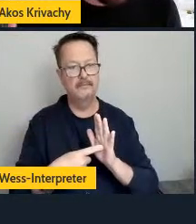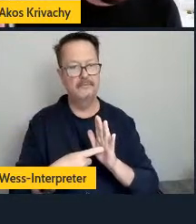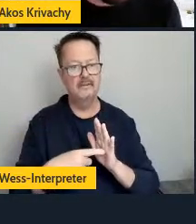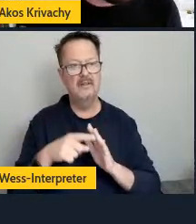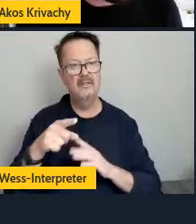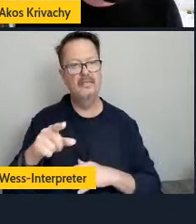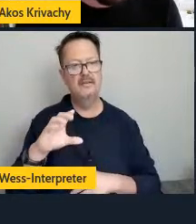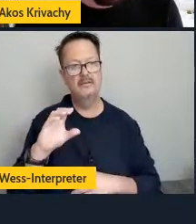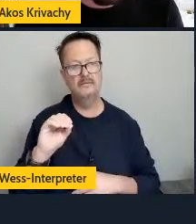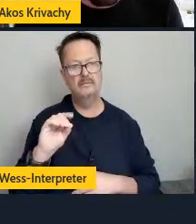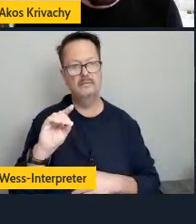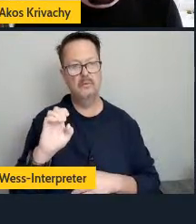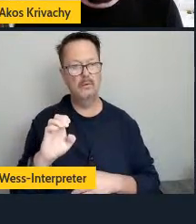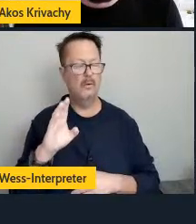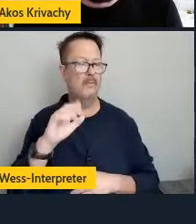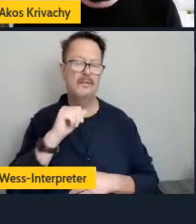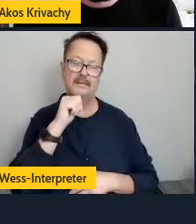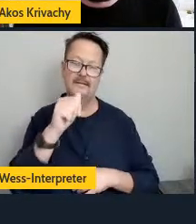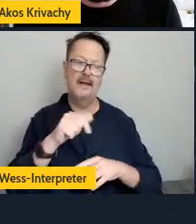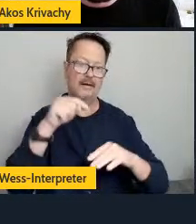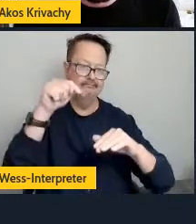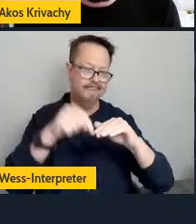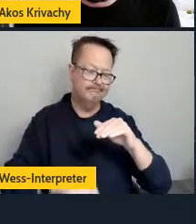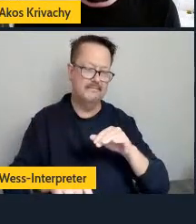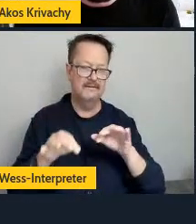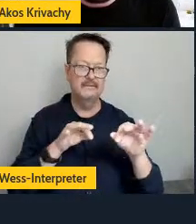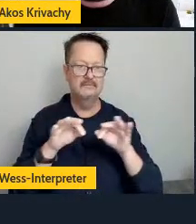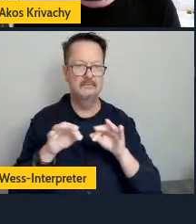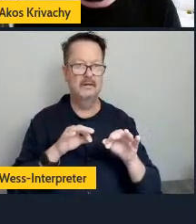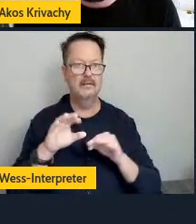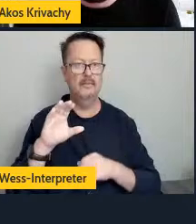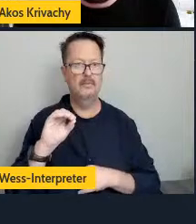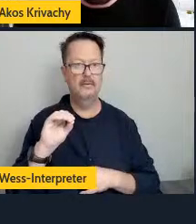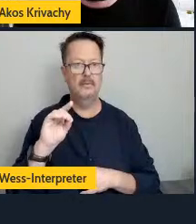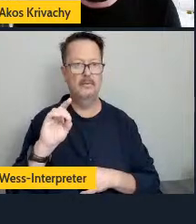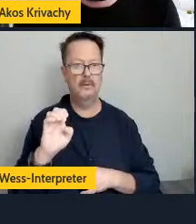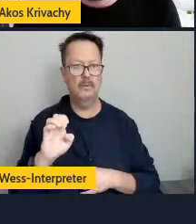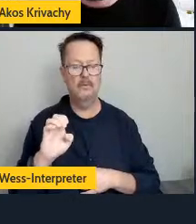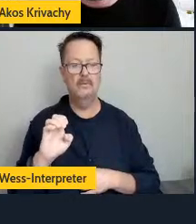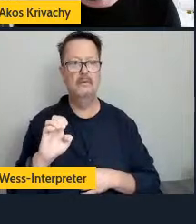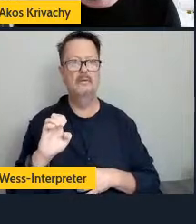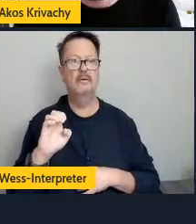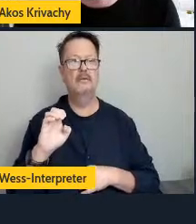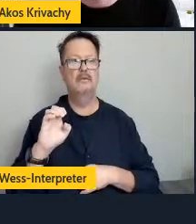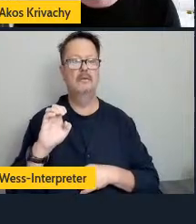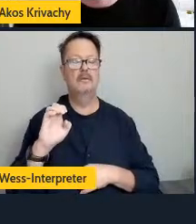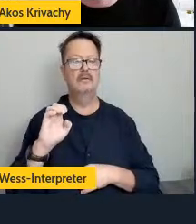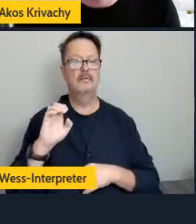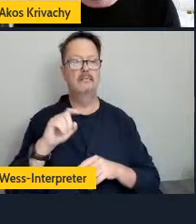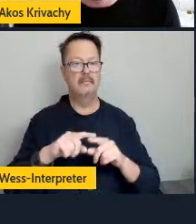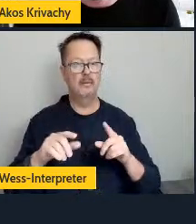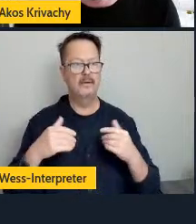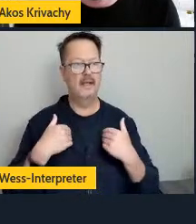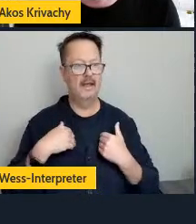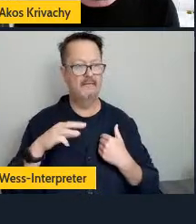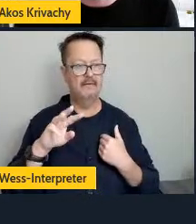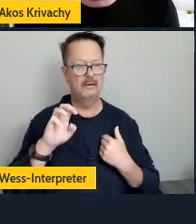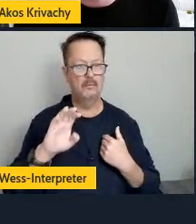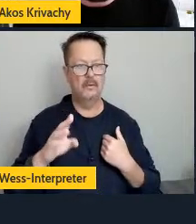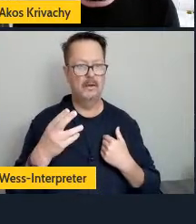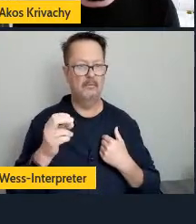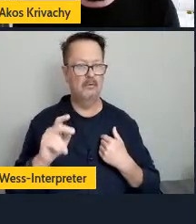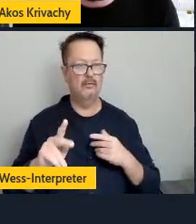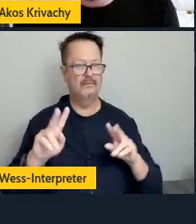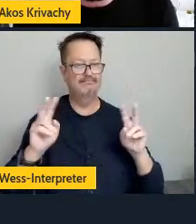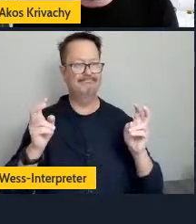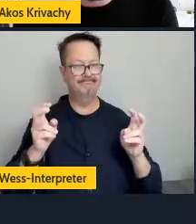of code, which we're not going to go through the code, but this is something we have a plane where we have a webhook that is built